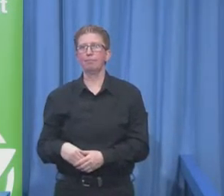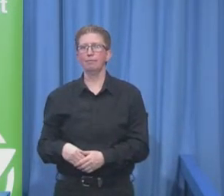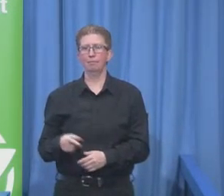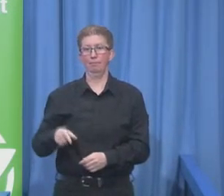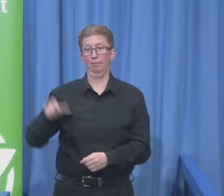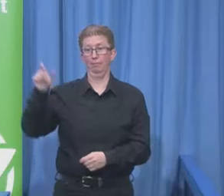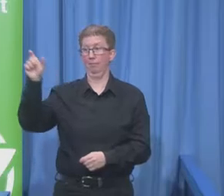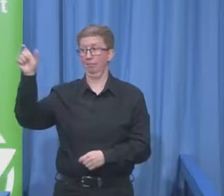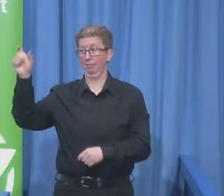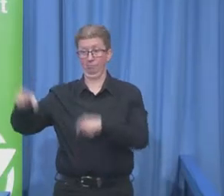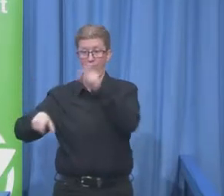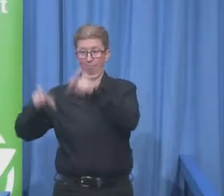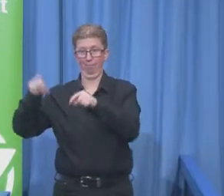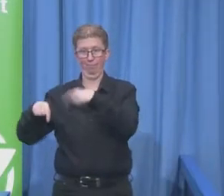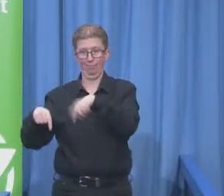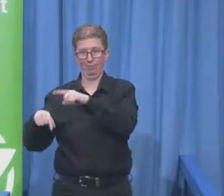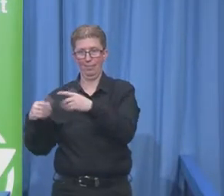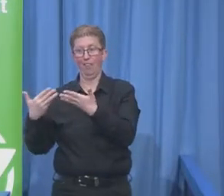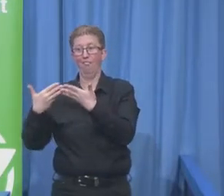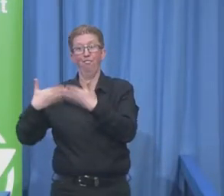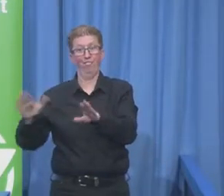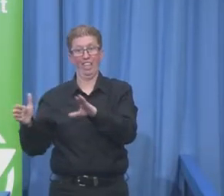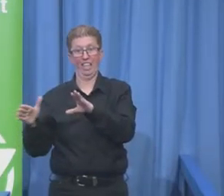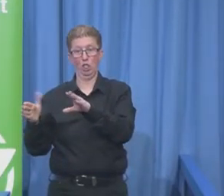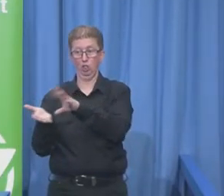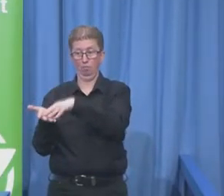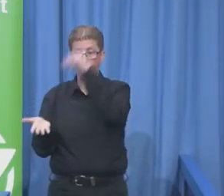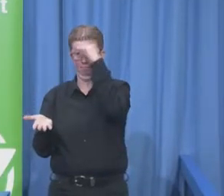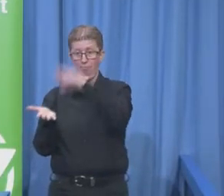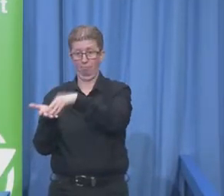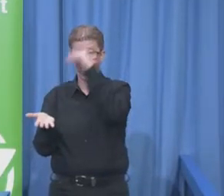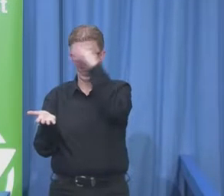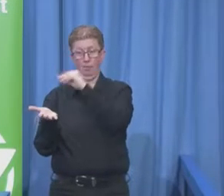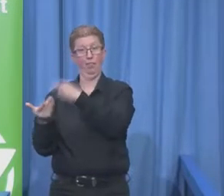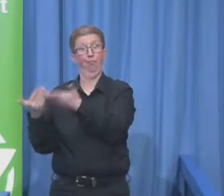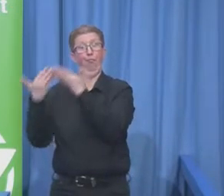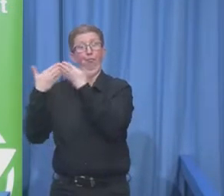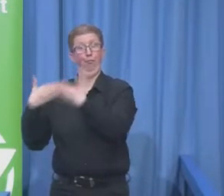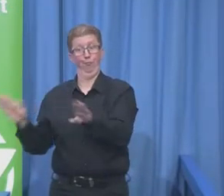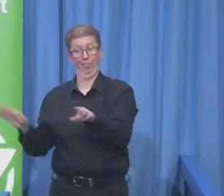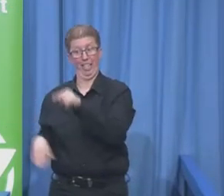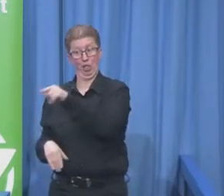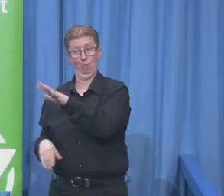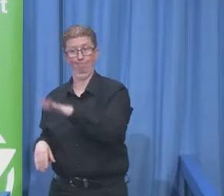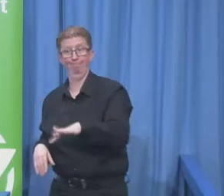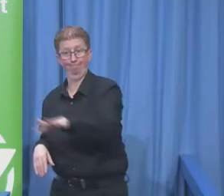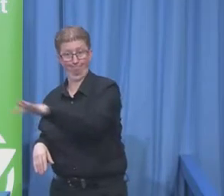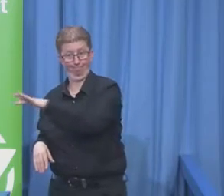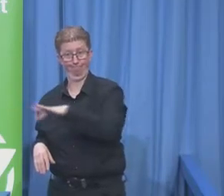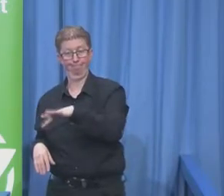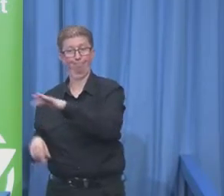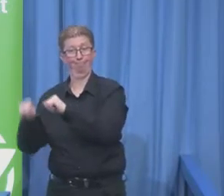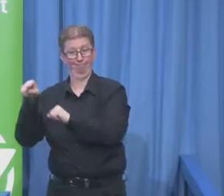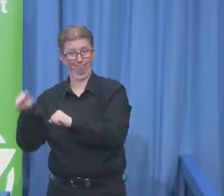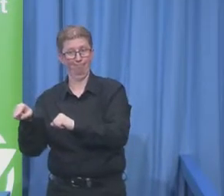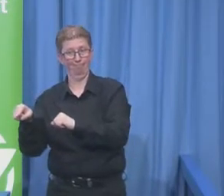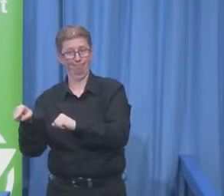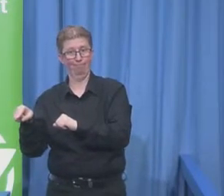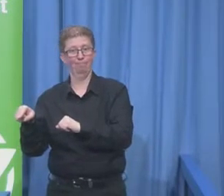and so on, and so on. But they do not look that much outside. And that's the reason that you need a sales